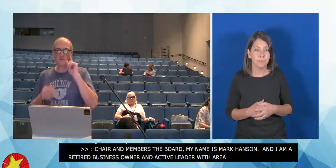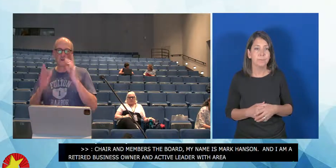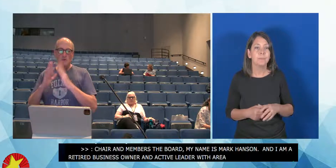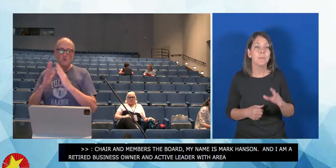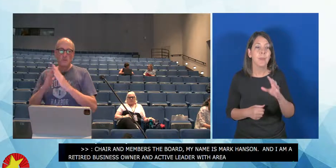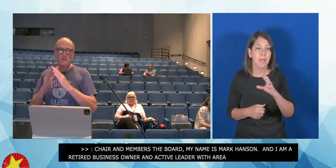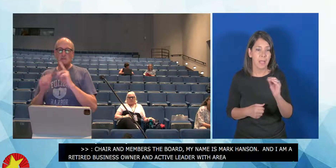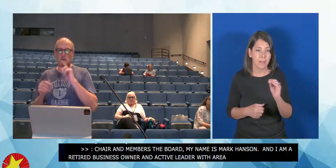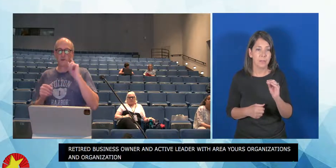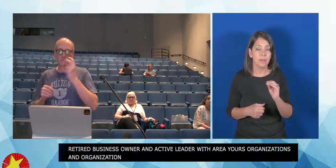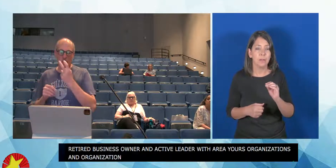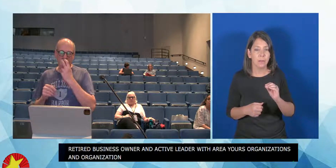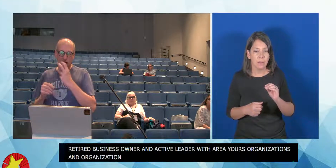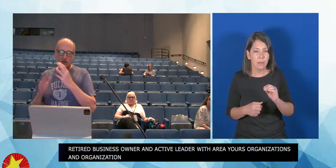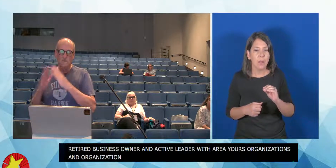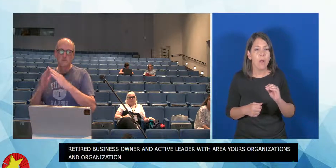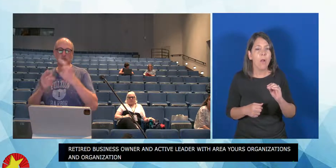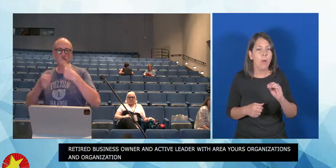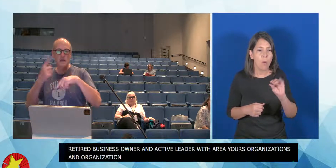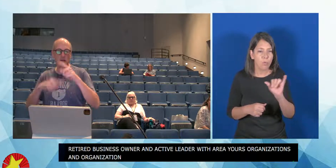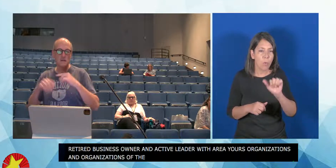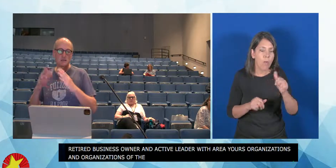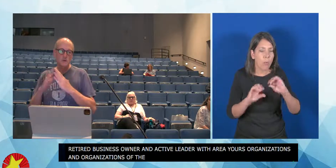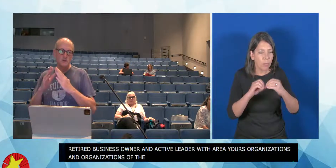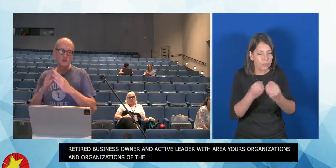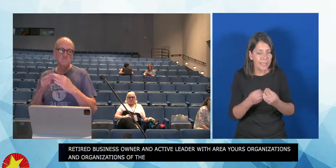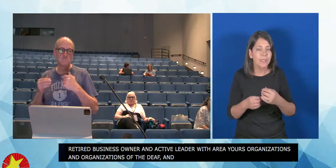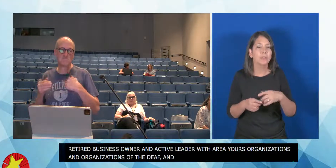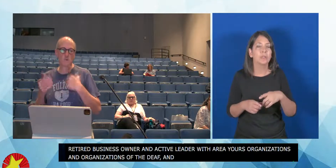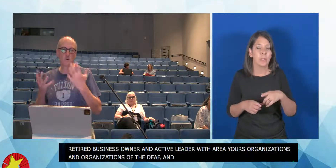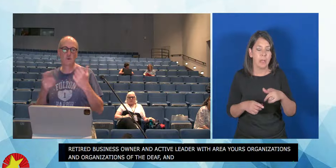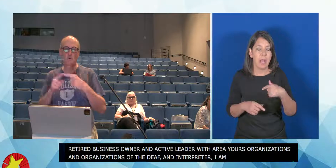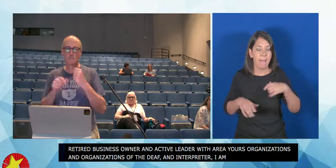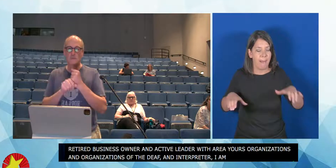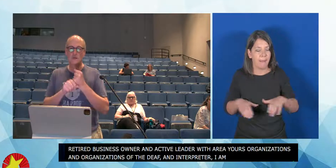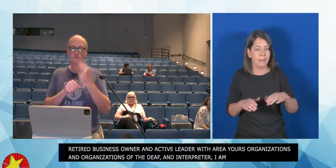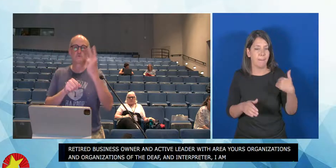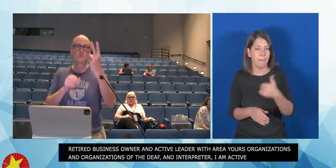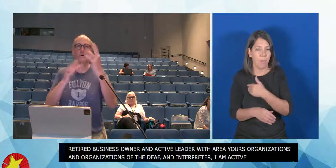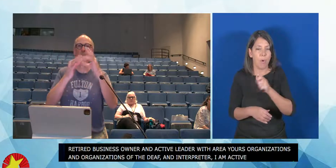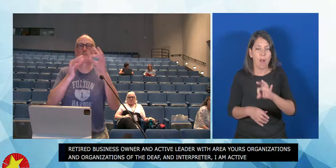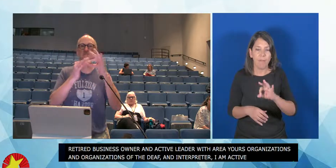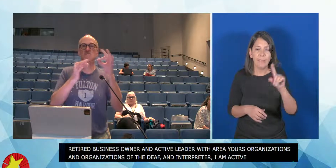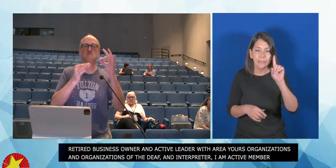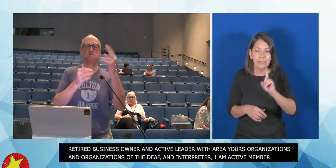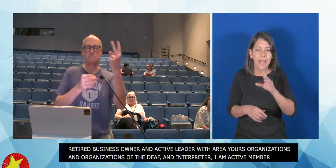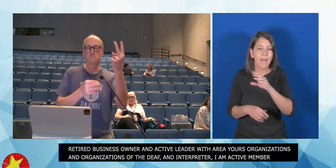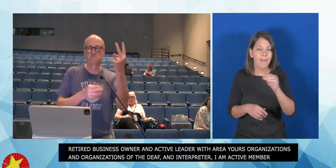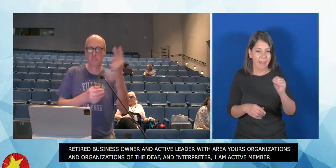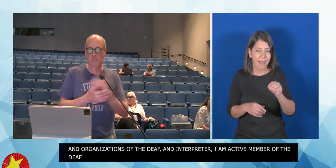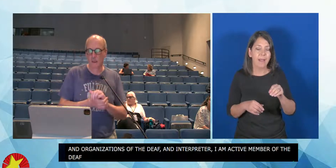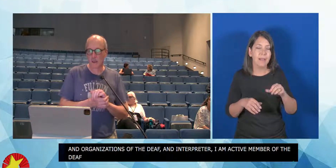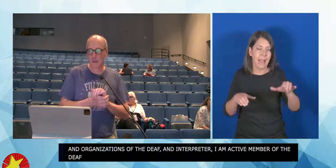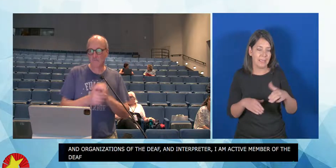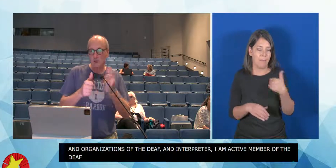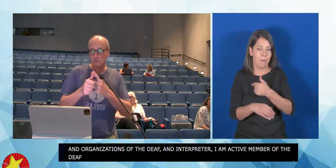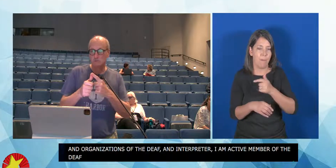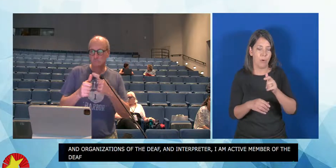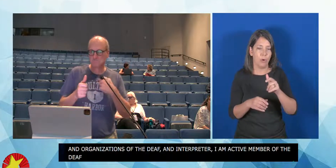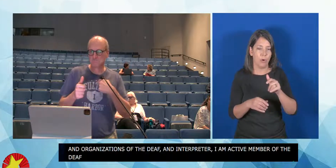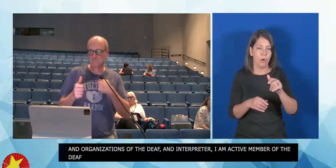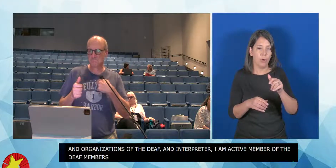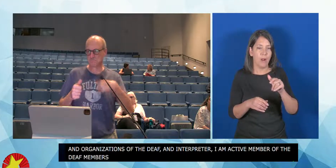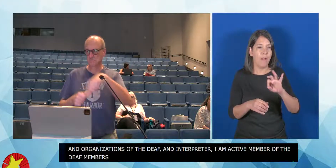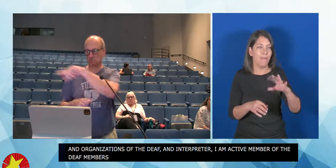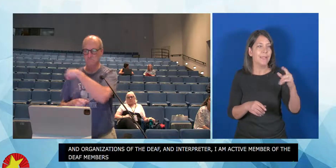and the interpreter missed the second one. I am an active member of the deaf, blind, and silent community, and on behalf of those communities, I want to make